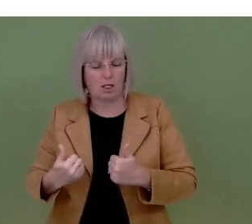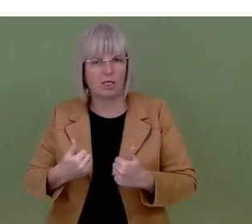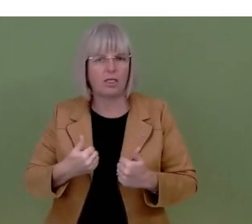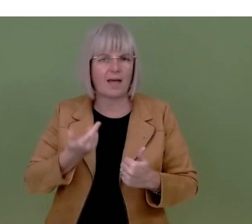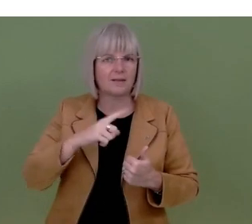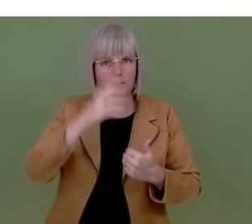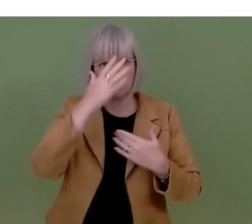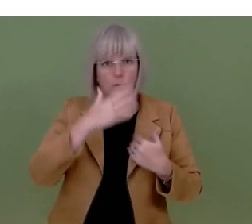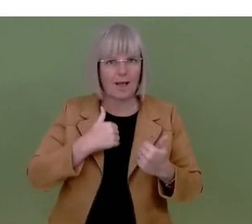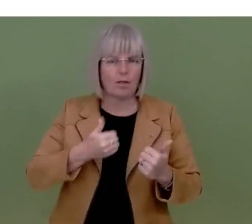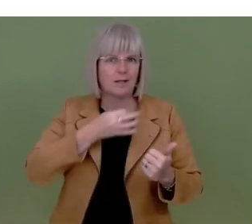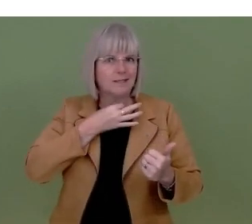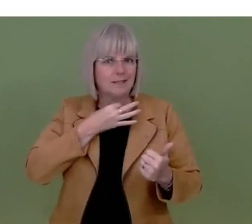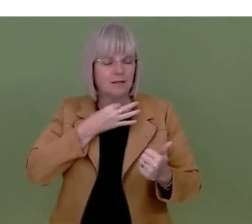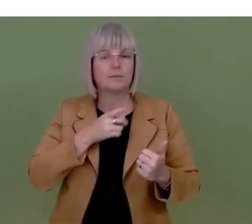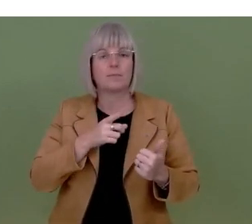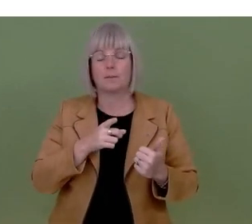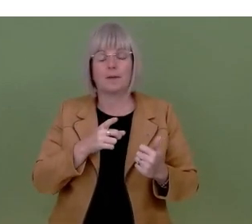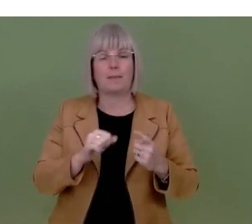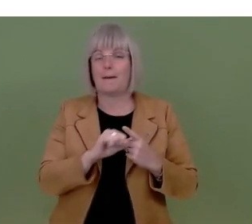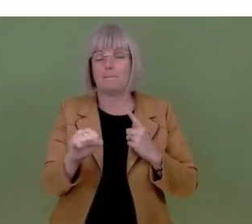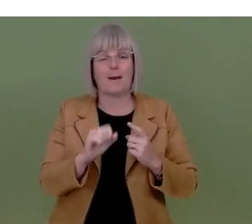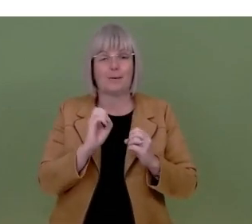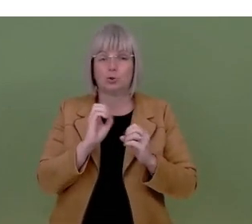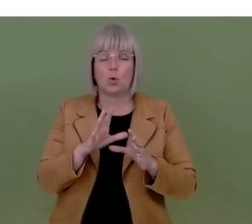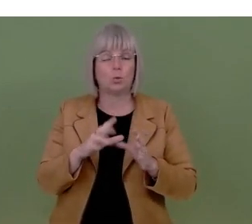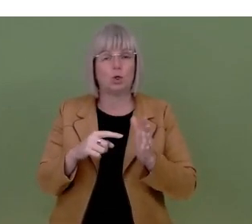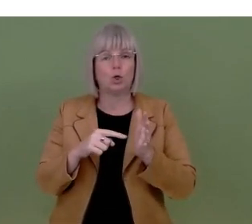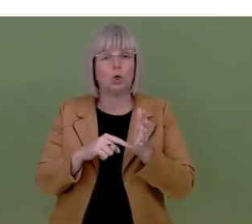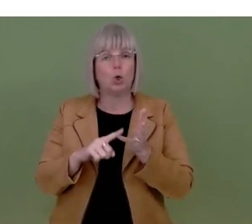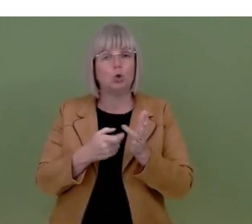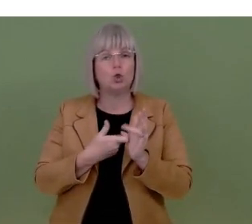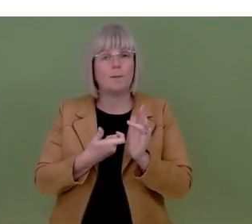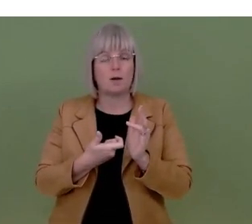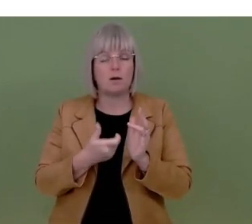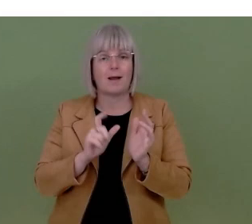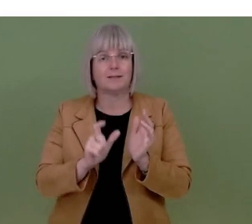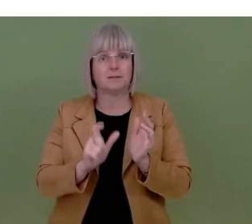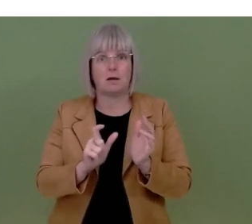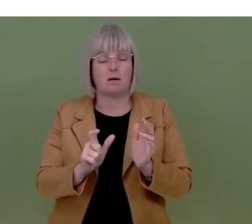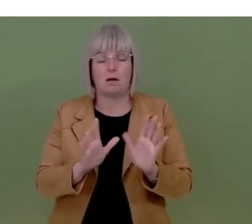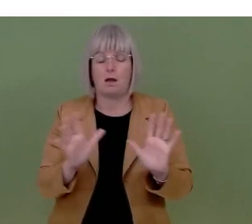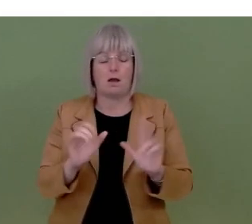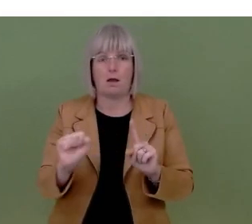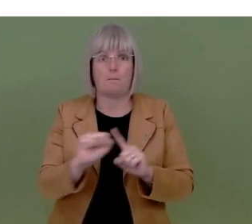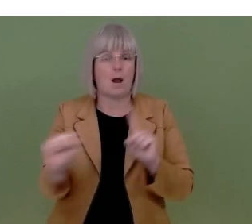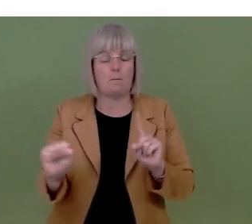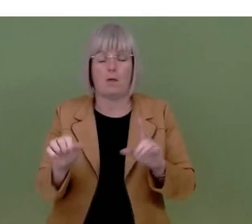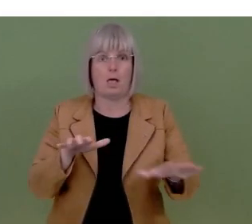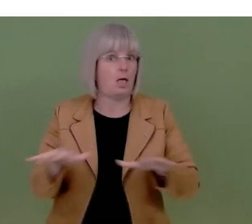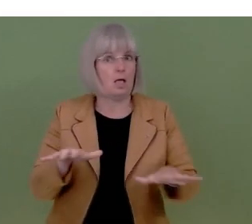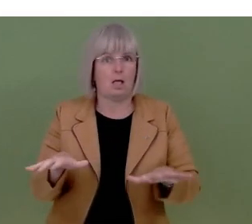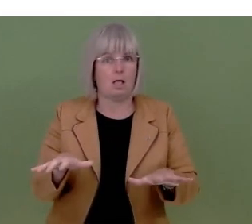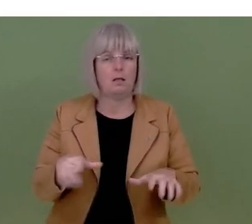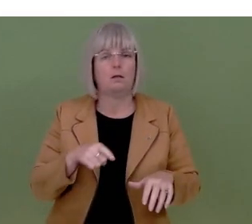impact of being told about the tumour was a particular sort of blow. And the fact that she had to go into hospital, it's